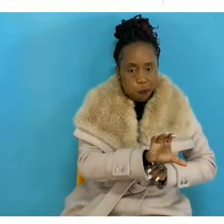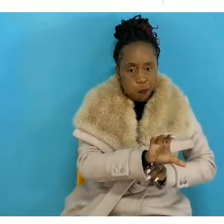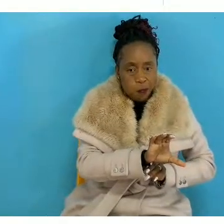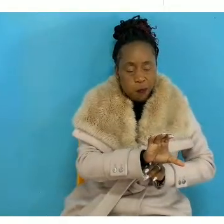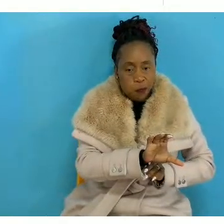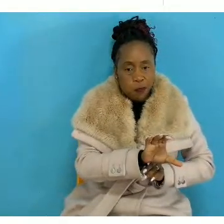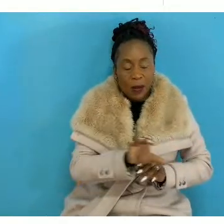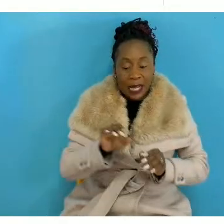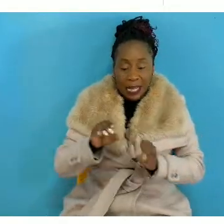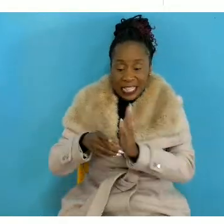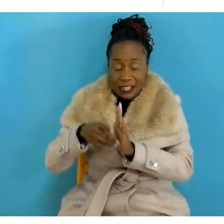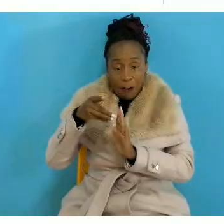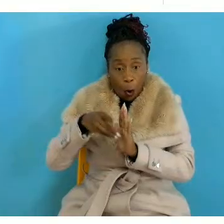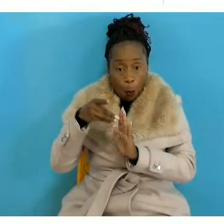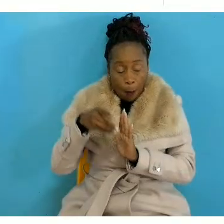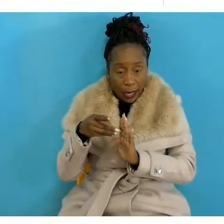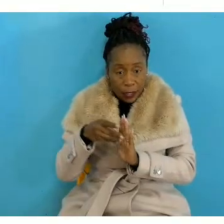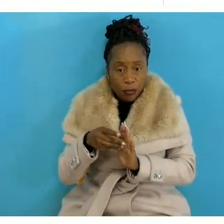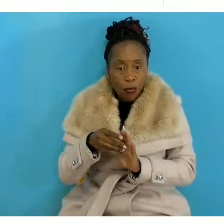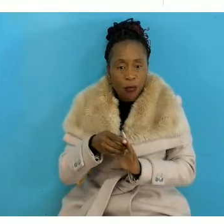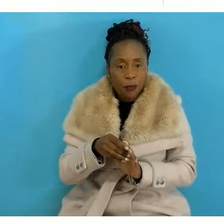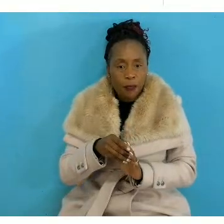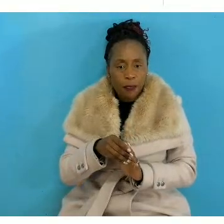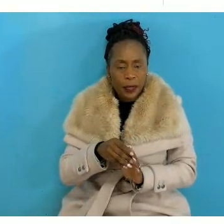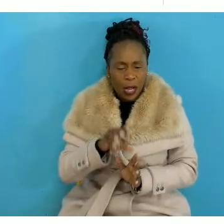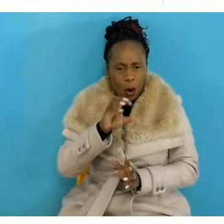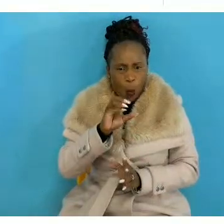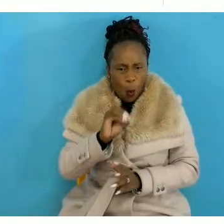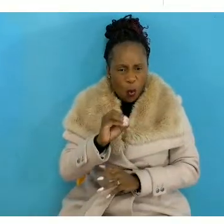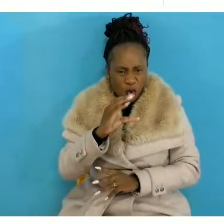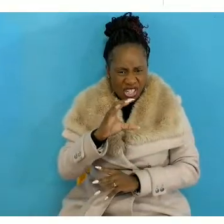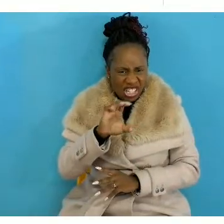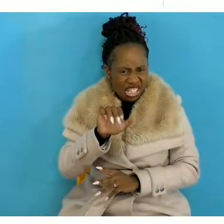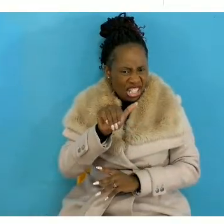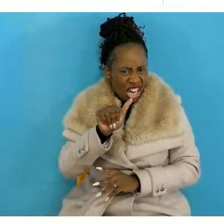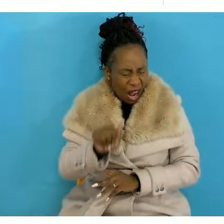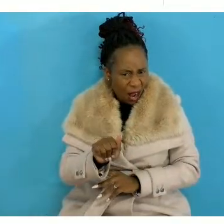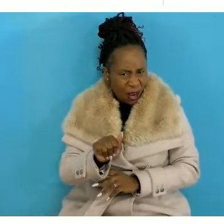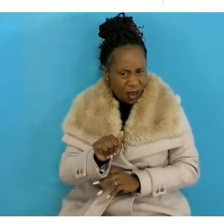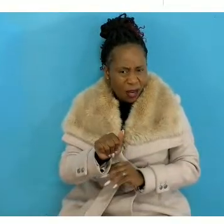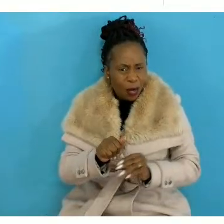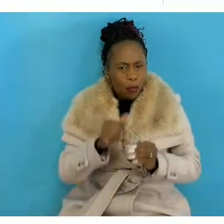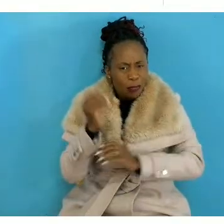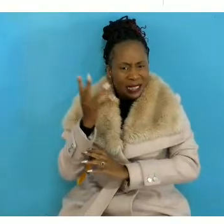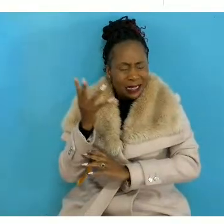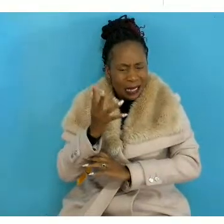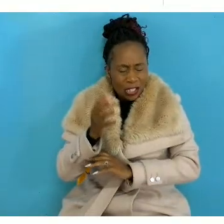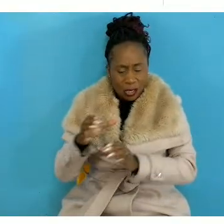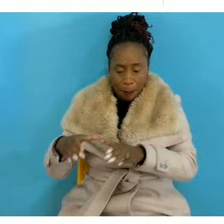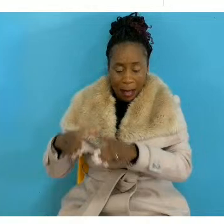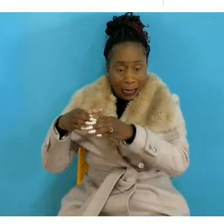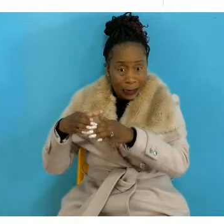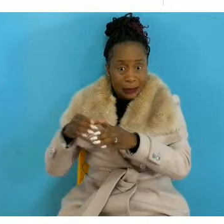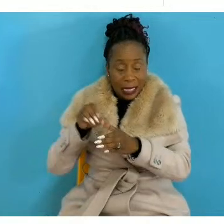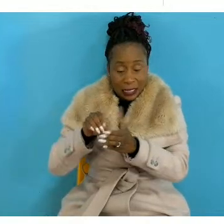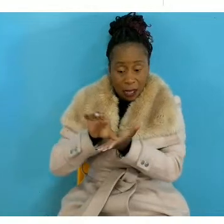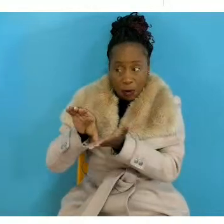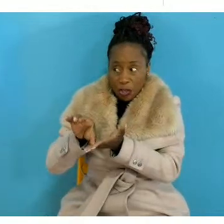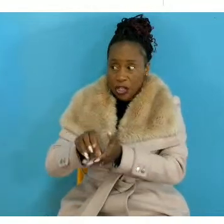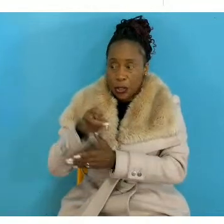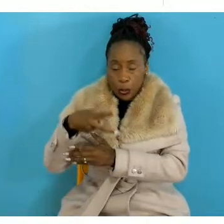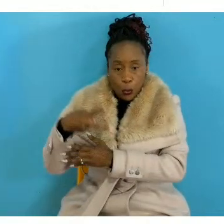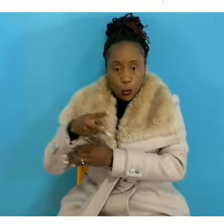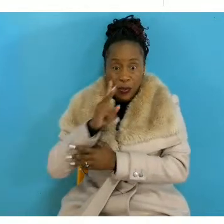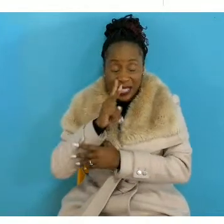the development of the OSHA Precinct 2 bulk takes the majority of our allocation. As you can see, in the